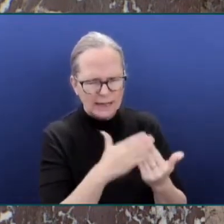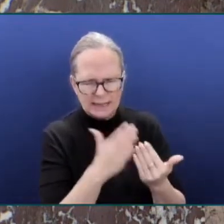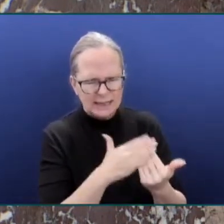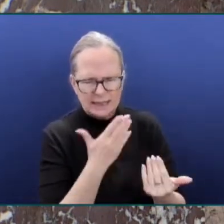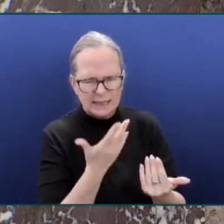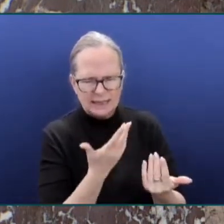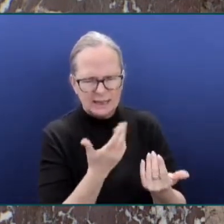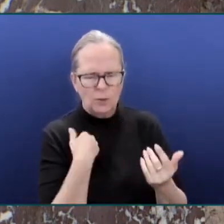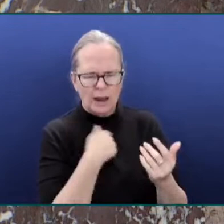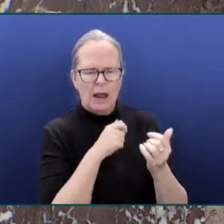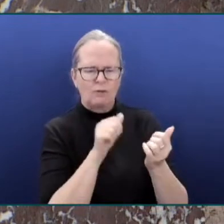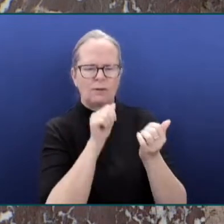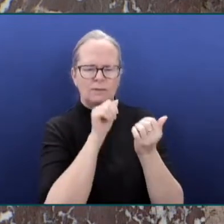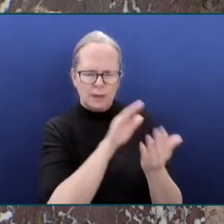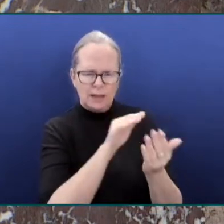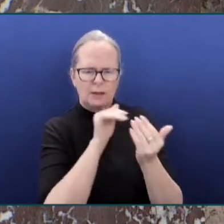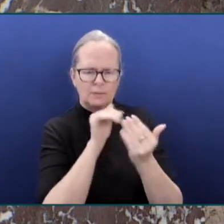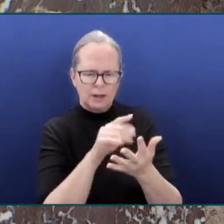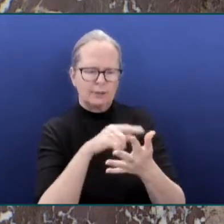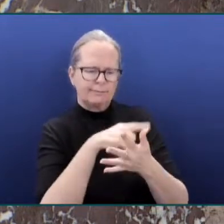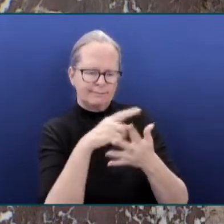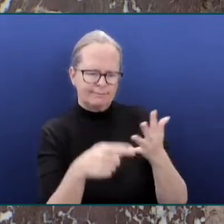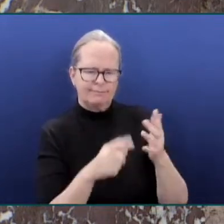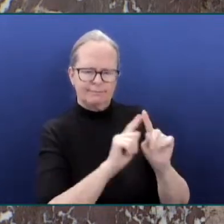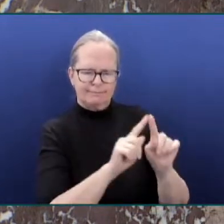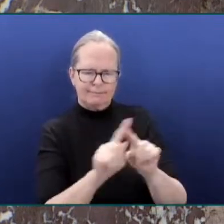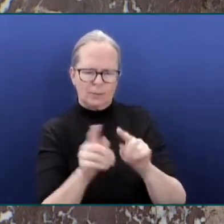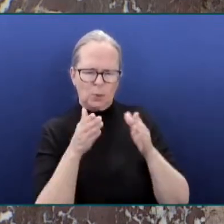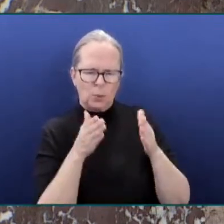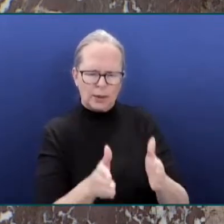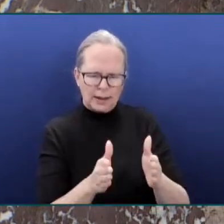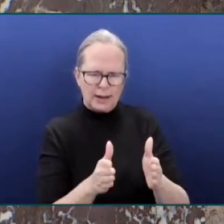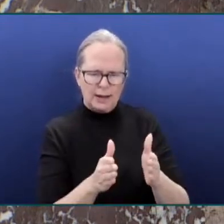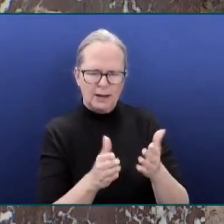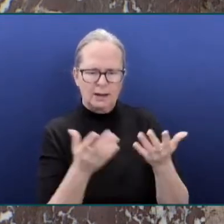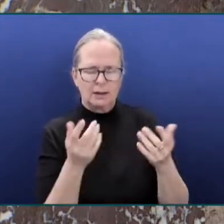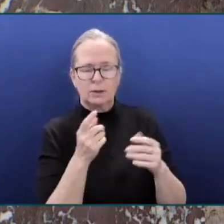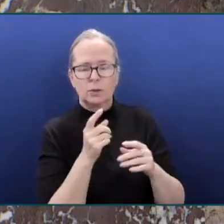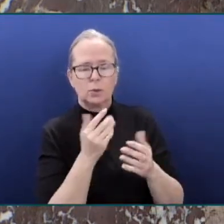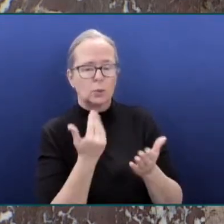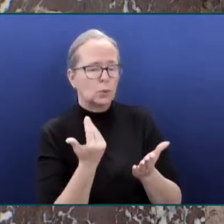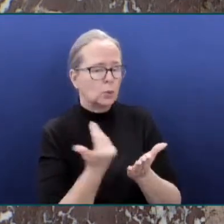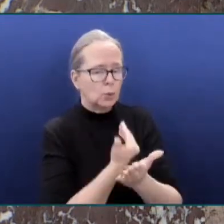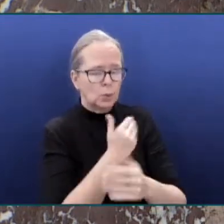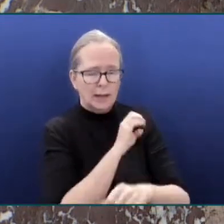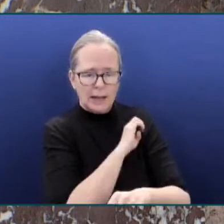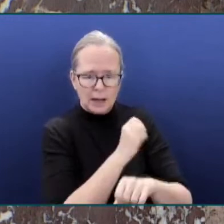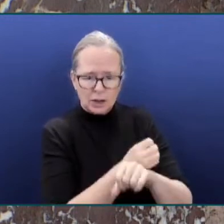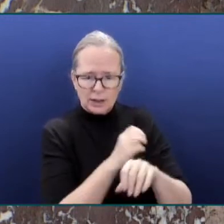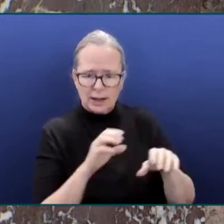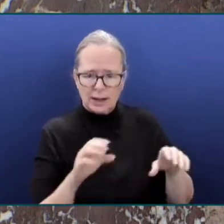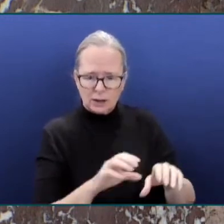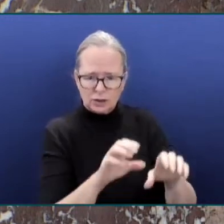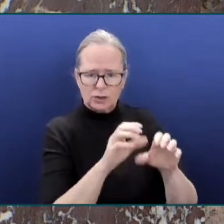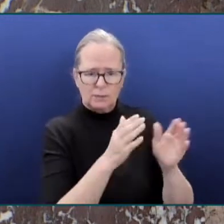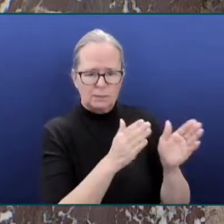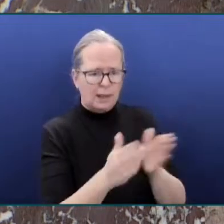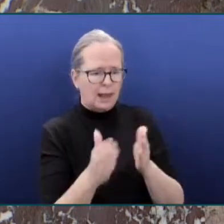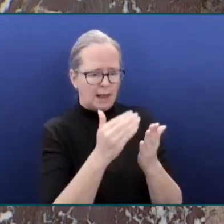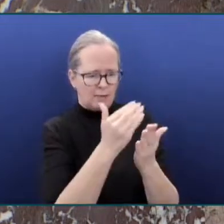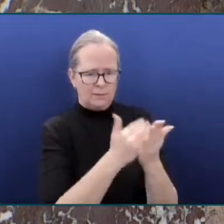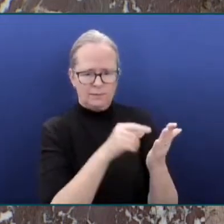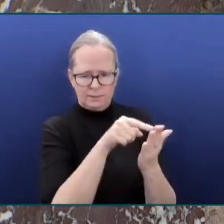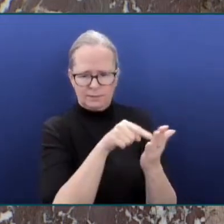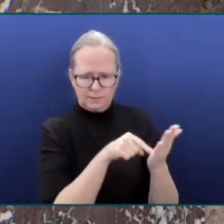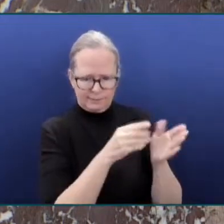2 weeks ago. The new Energy Action Framework is a way to meet both our climate commitments and build